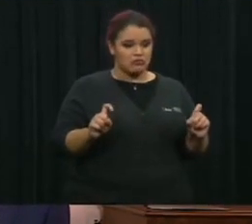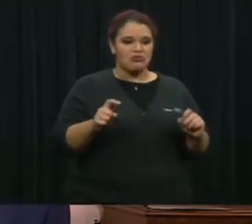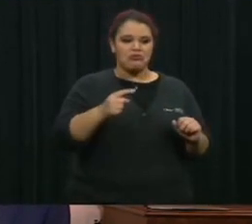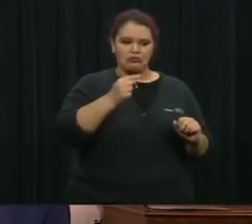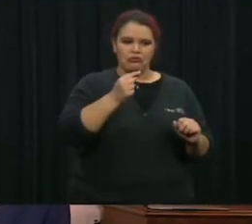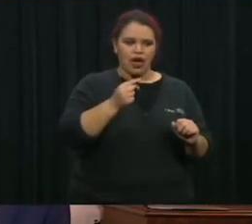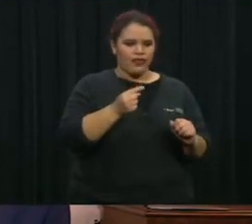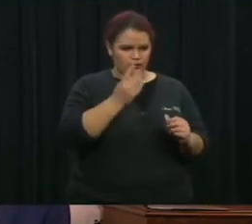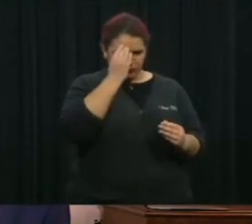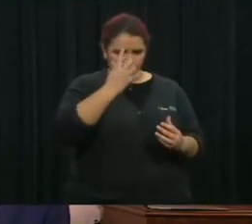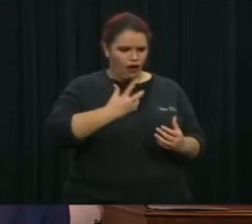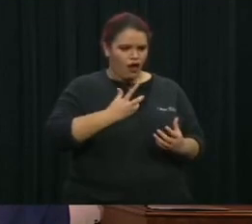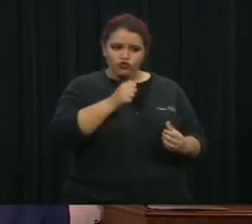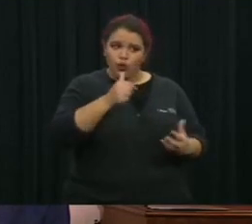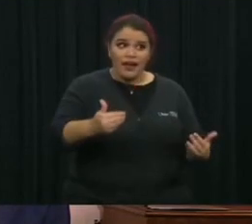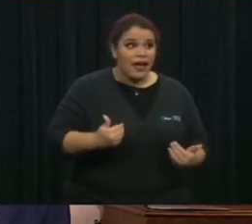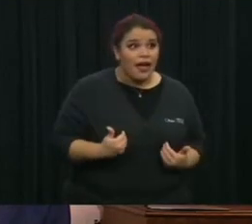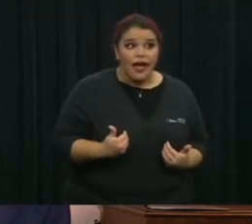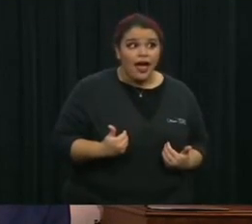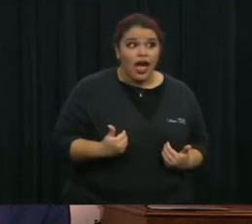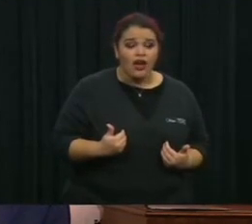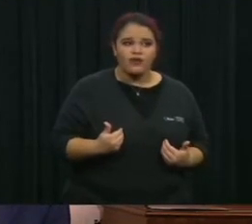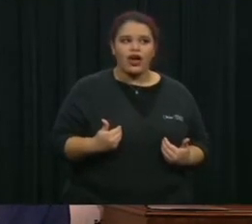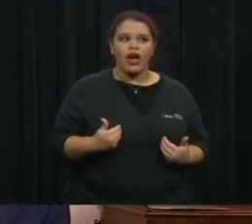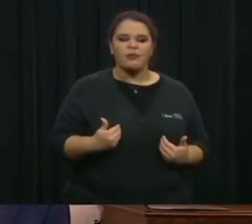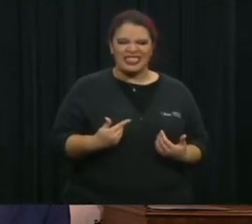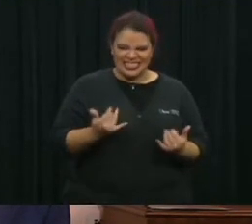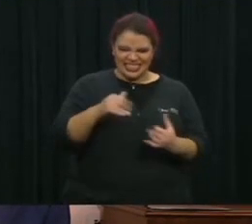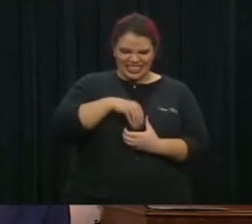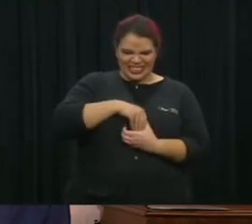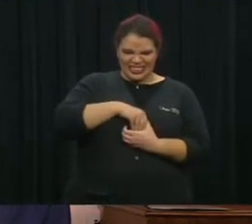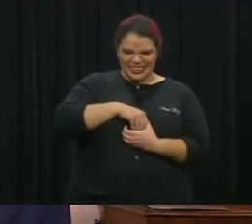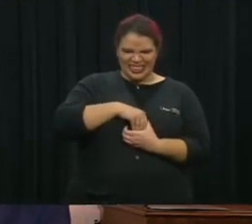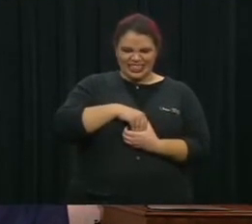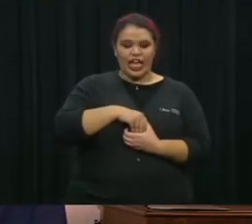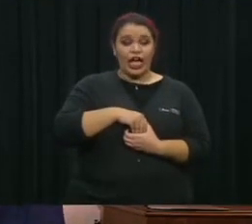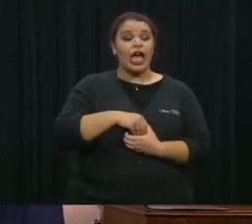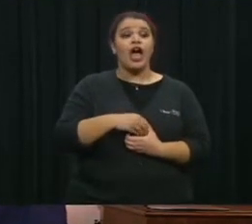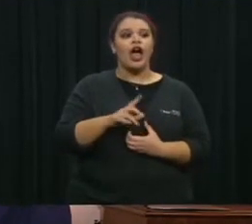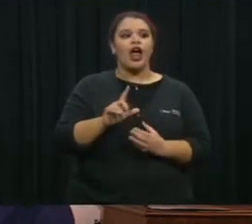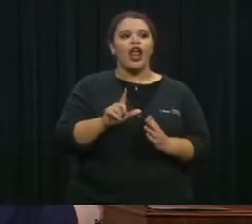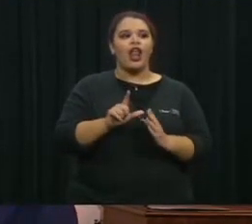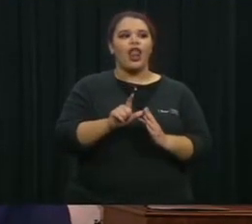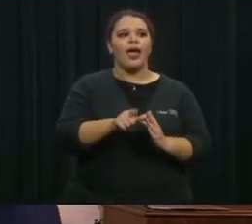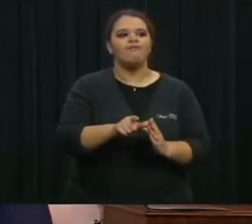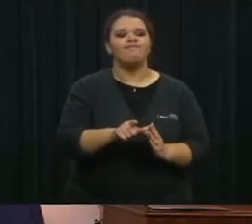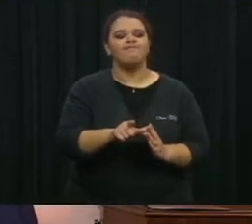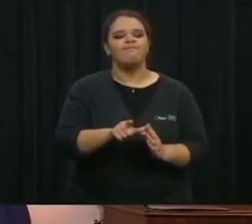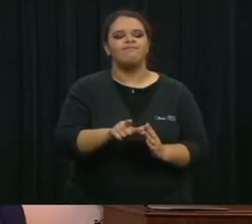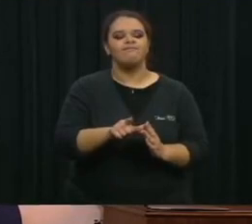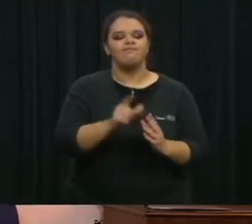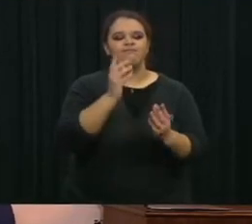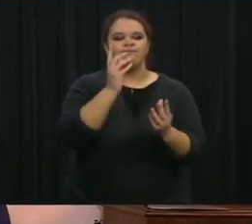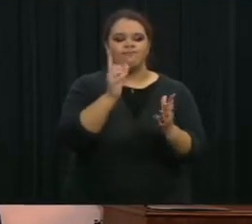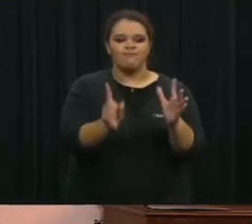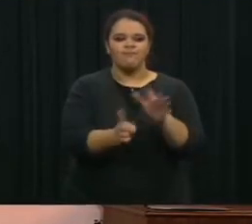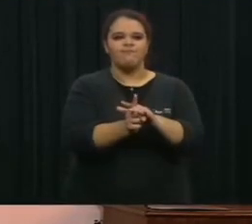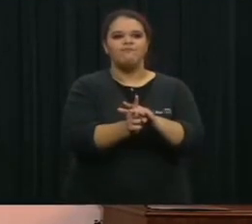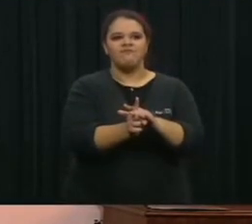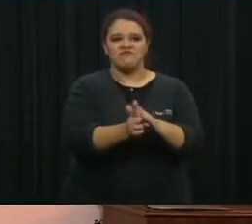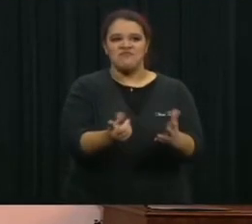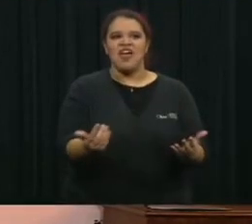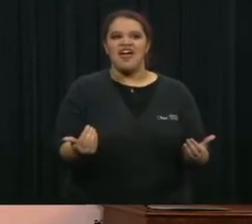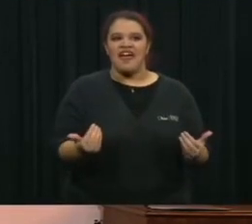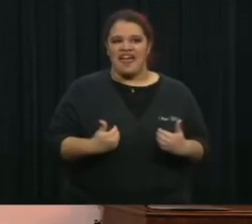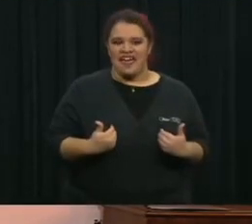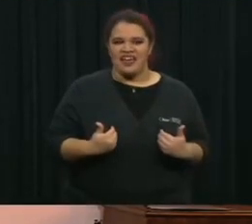can still get it, even though you tested negative one time. And that's why that use of testing it's not something that we